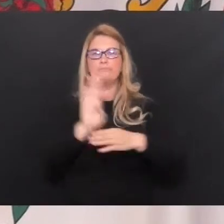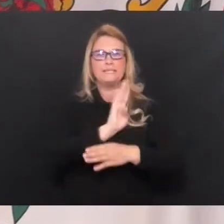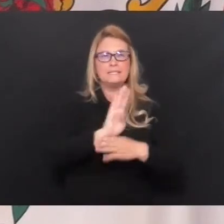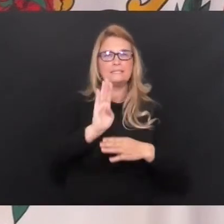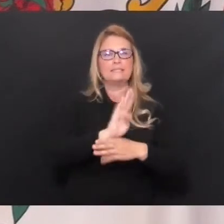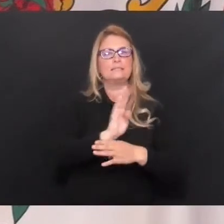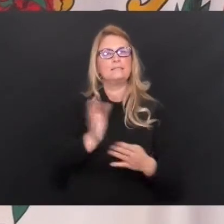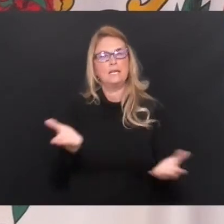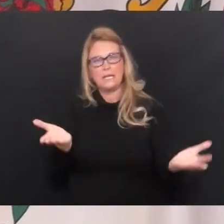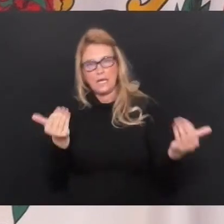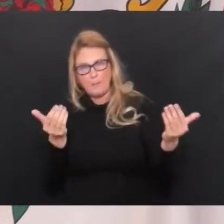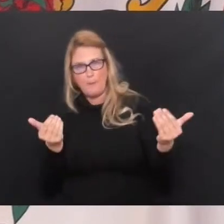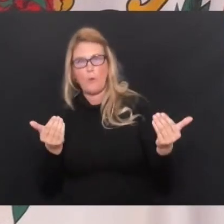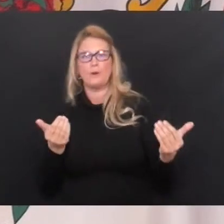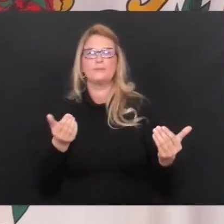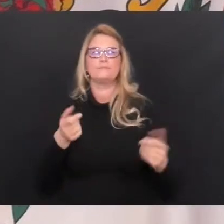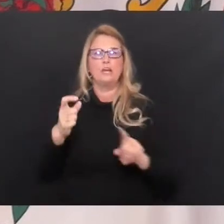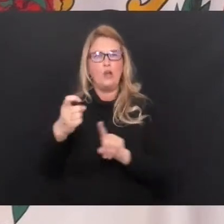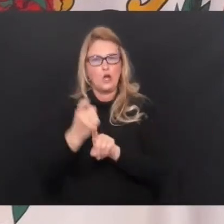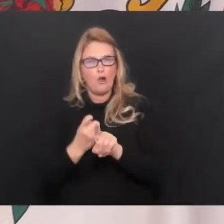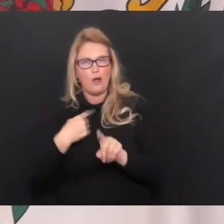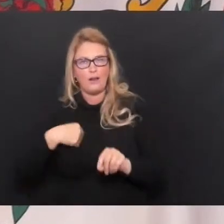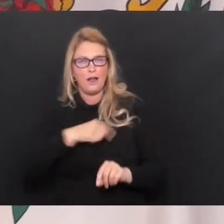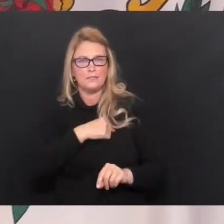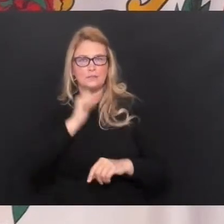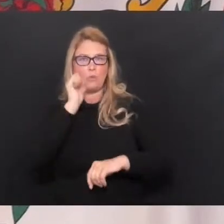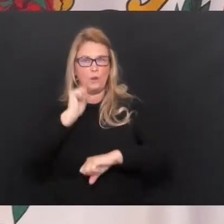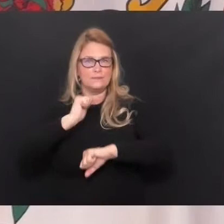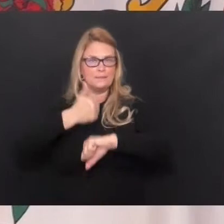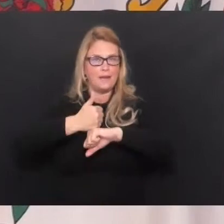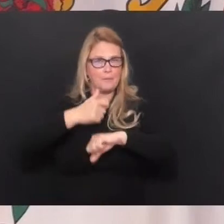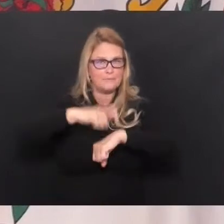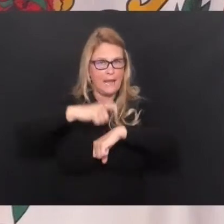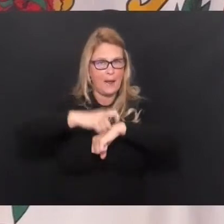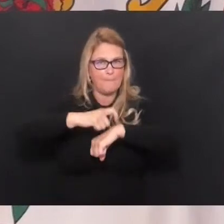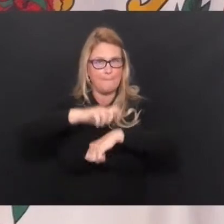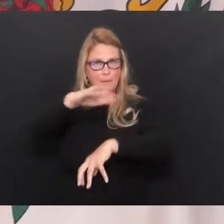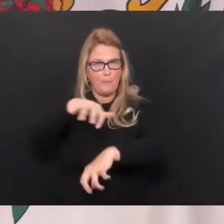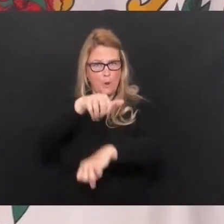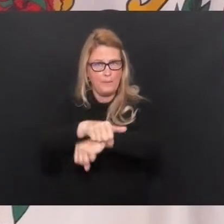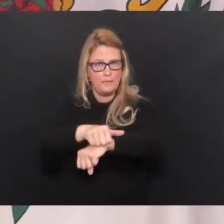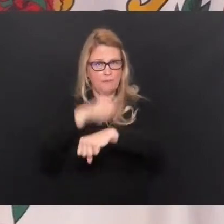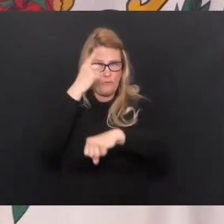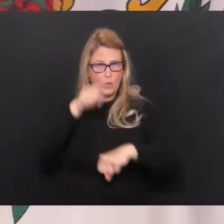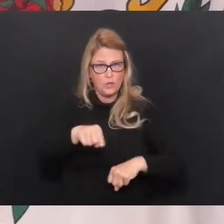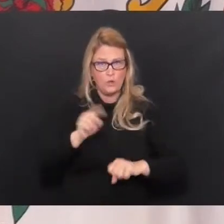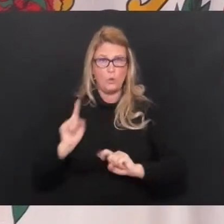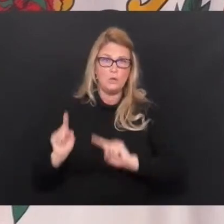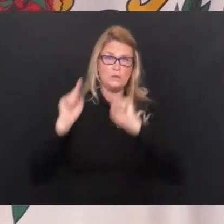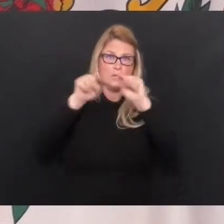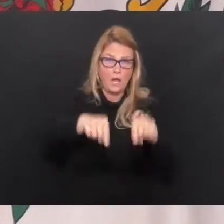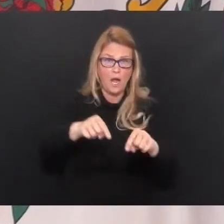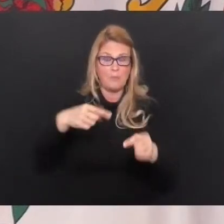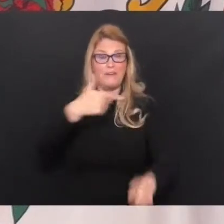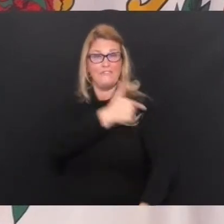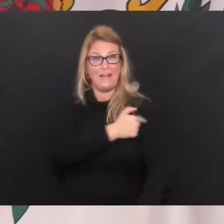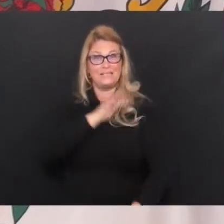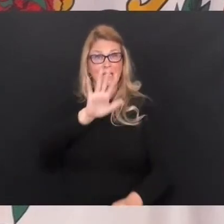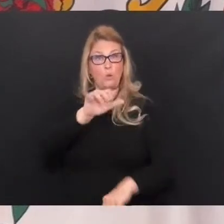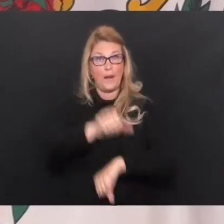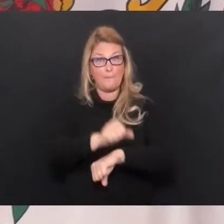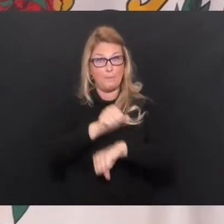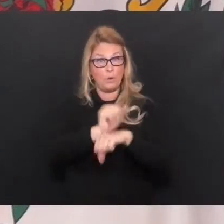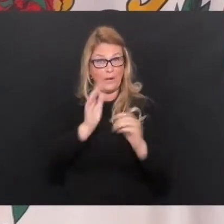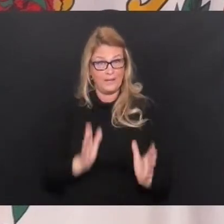to absolutely, call us. We'll set up a time where we can come and vaccinate the employees that are working there.